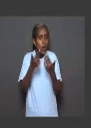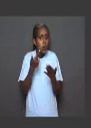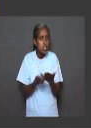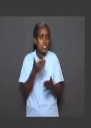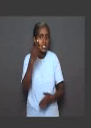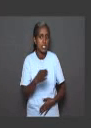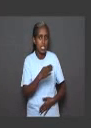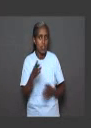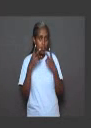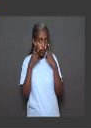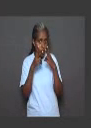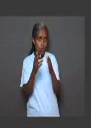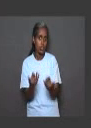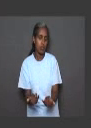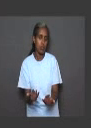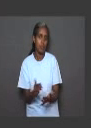graph will look now.